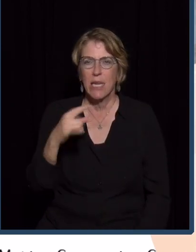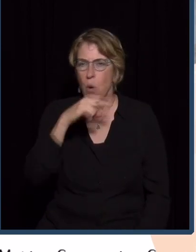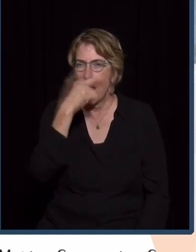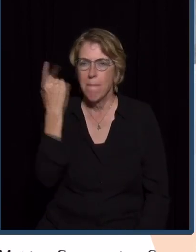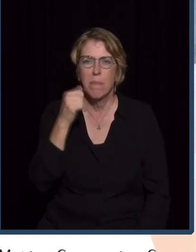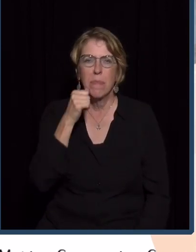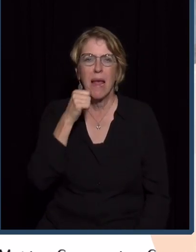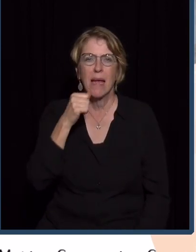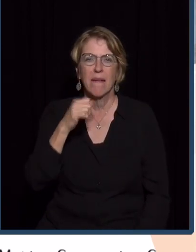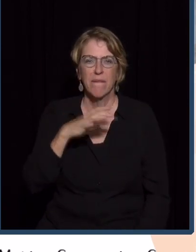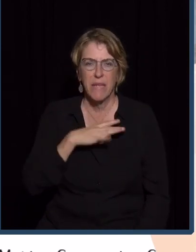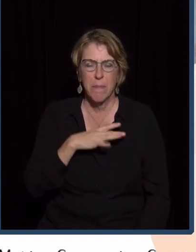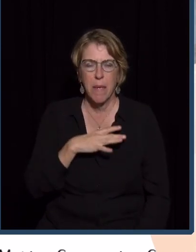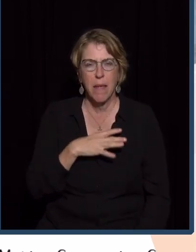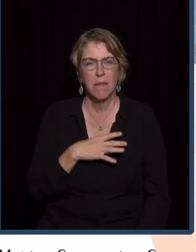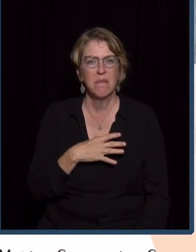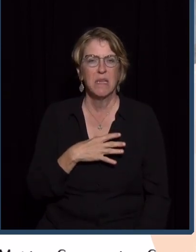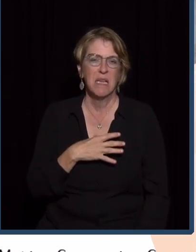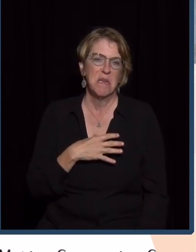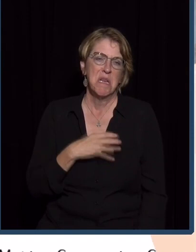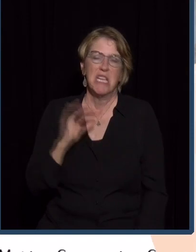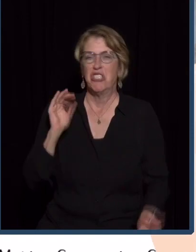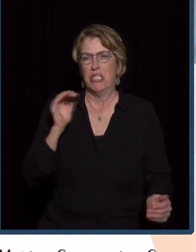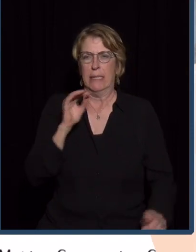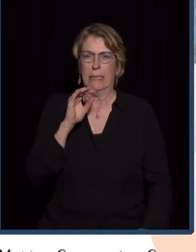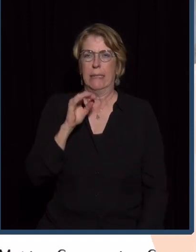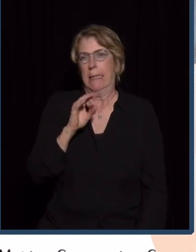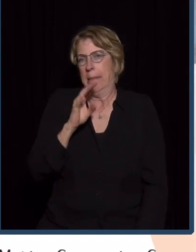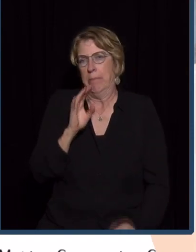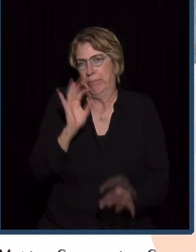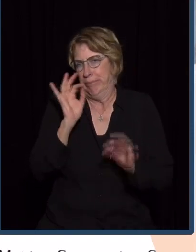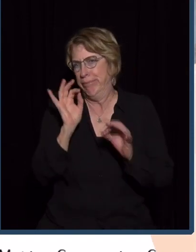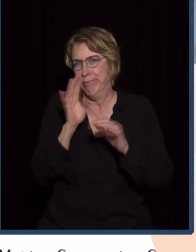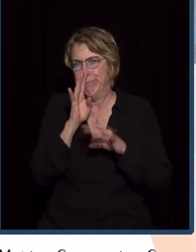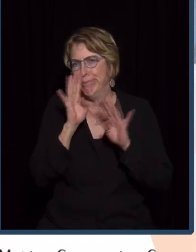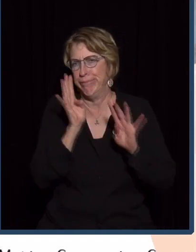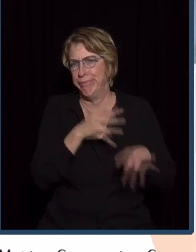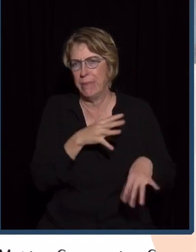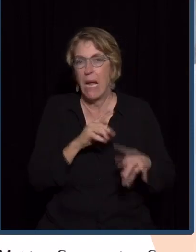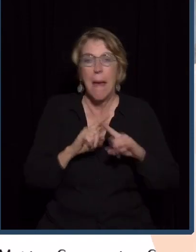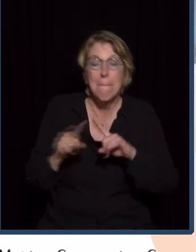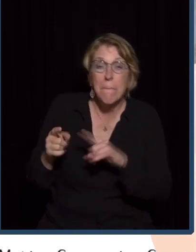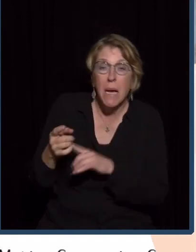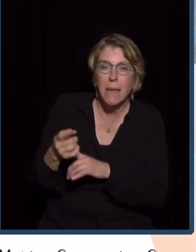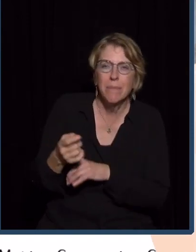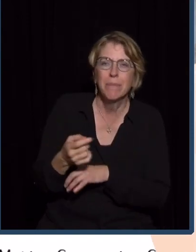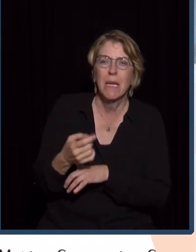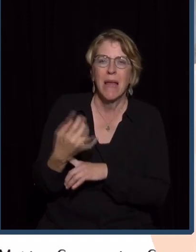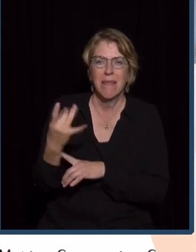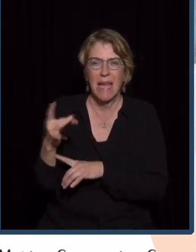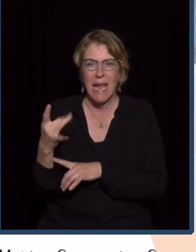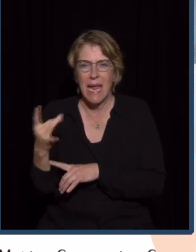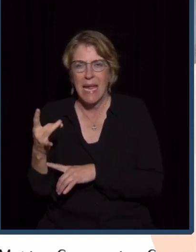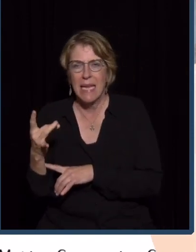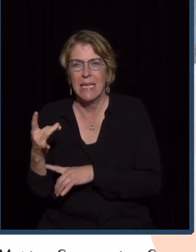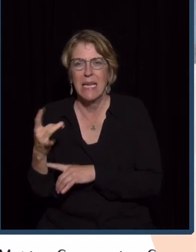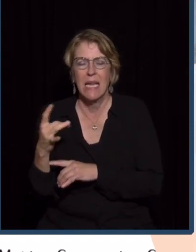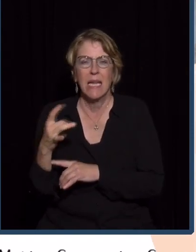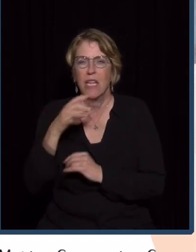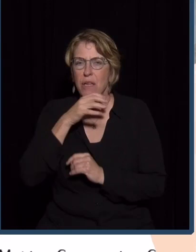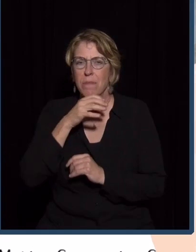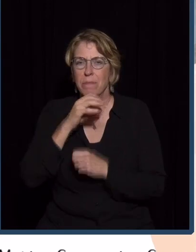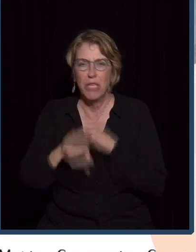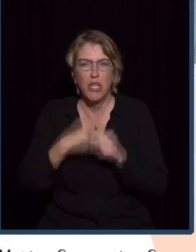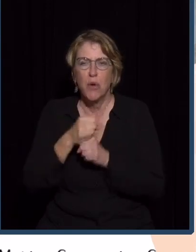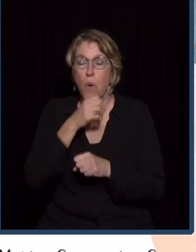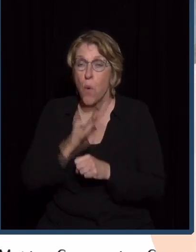seems disinterested, instead of an 18-year-old female who's running through her head, how am I going to live to raise my voice? We need to be